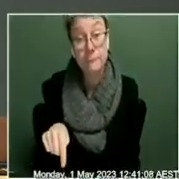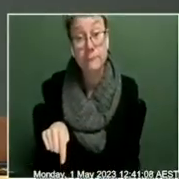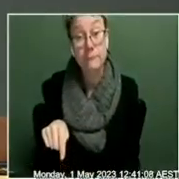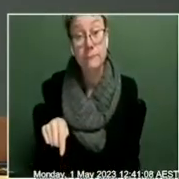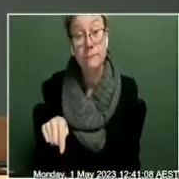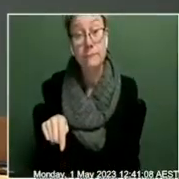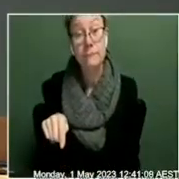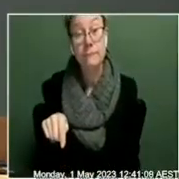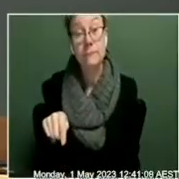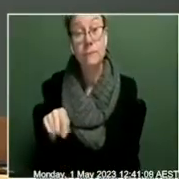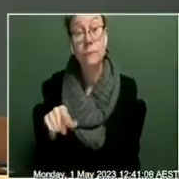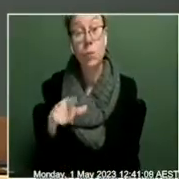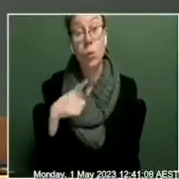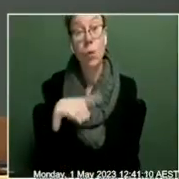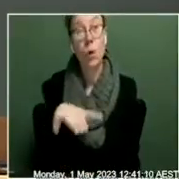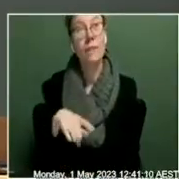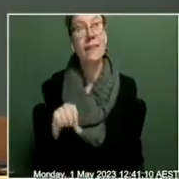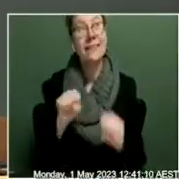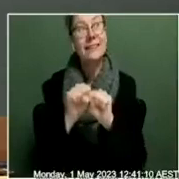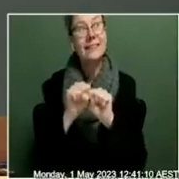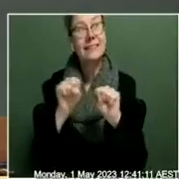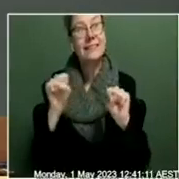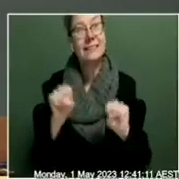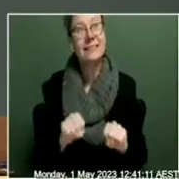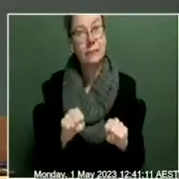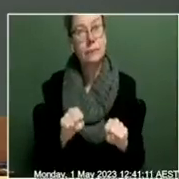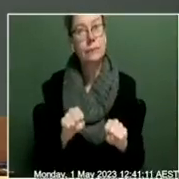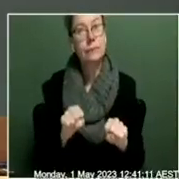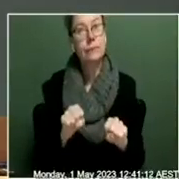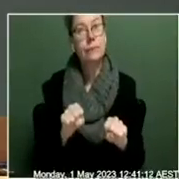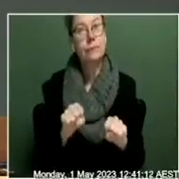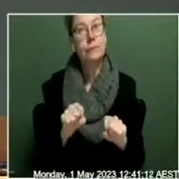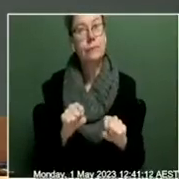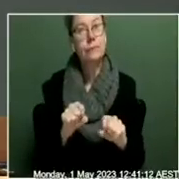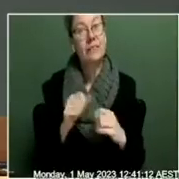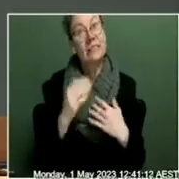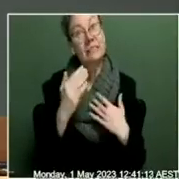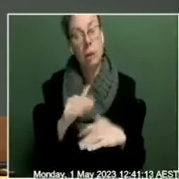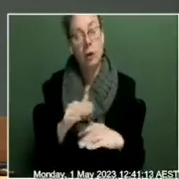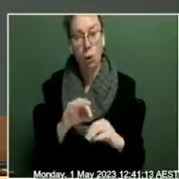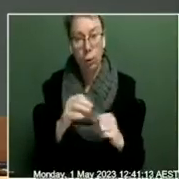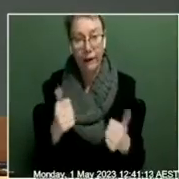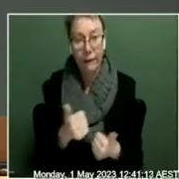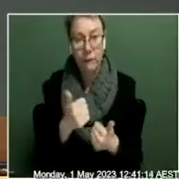continued trauma of our people at the hands of the system?